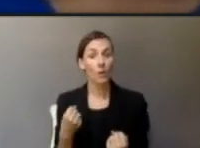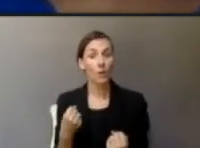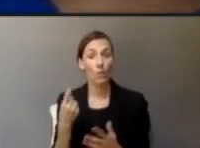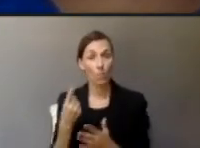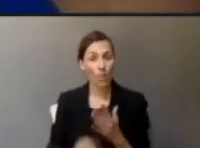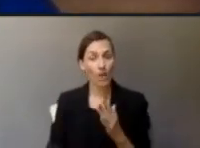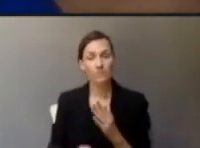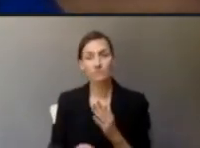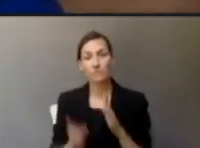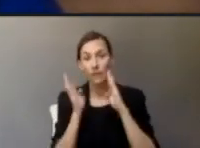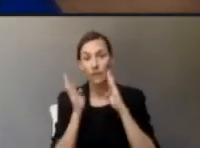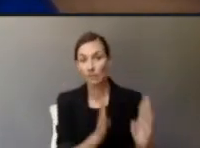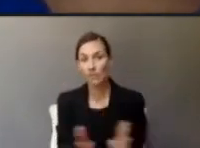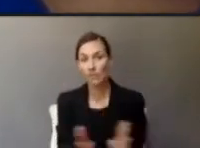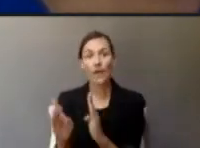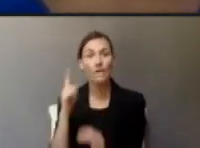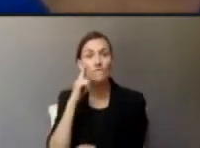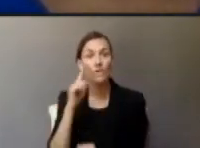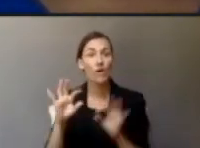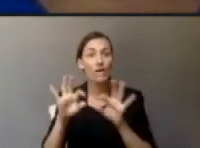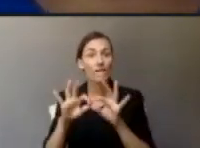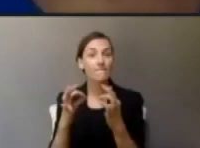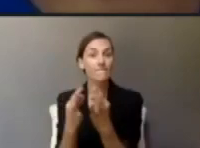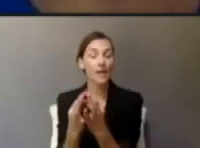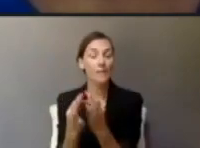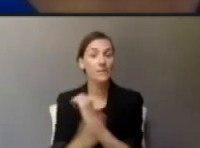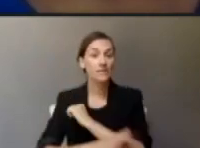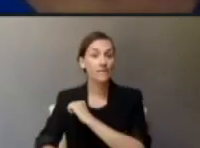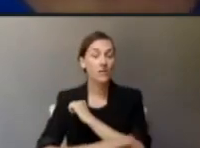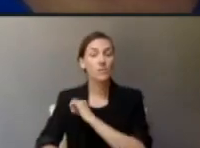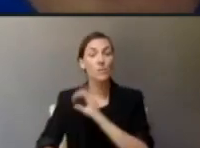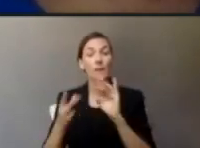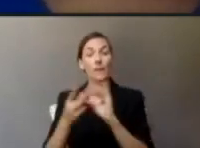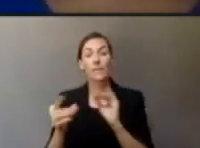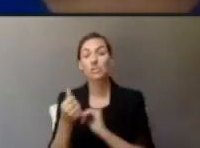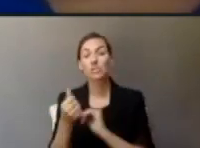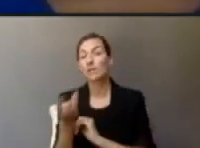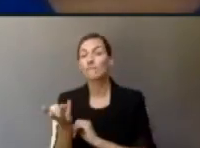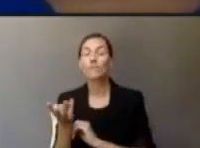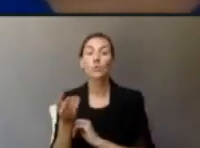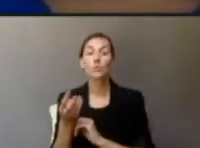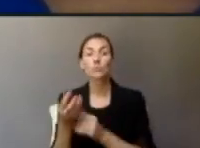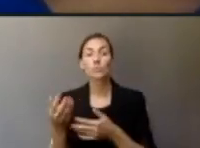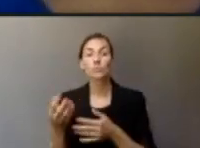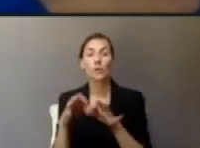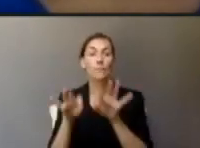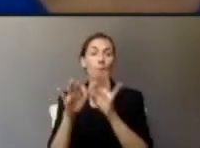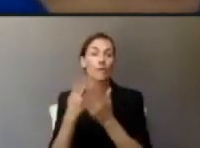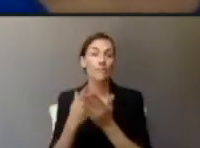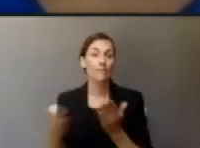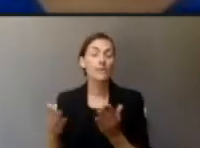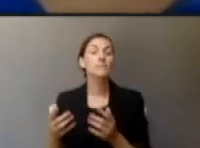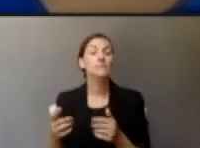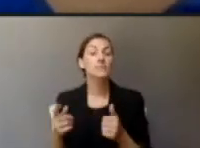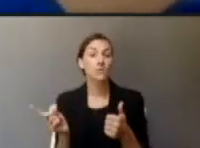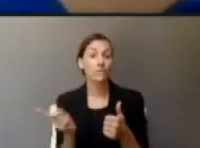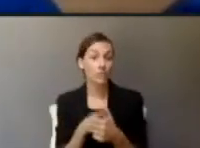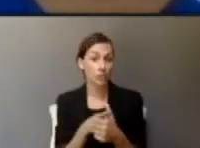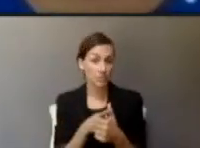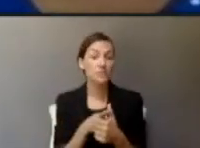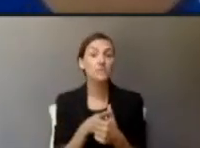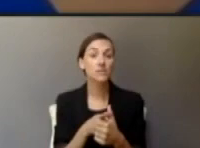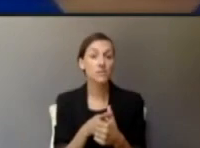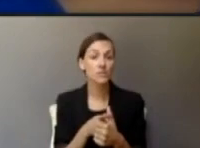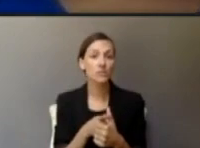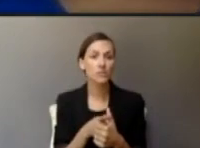out for our families come this fall. So I'm going to hit some highlights because I think that's what people want to know most. So one, you will be